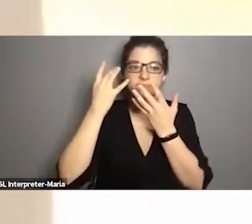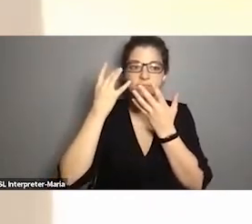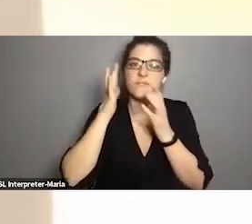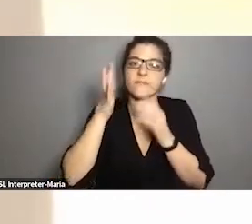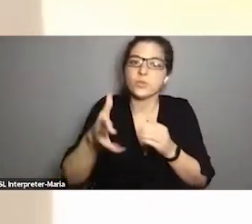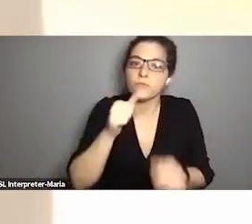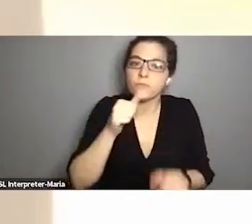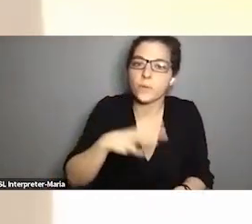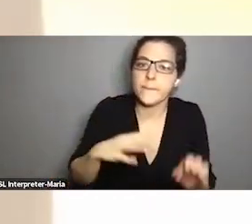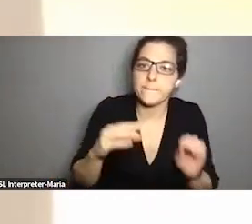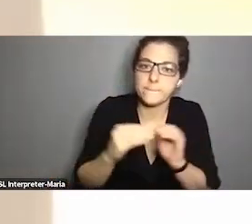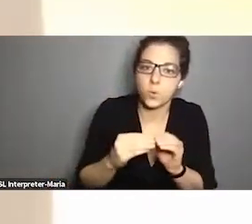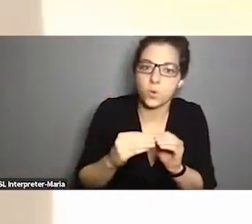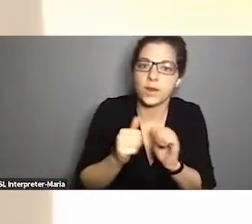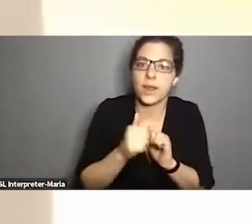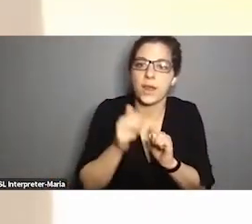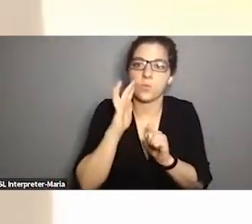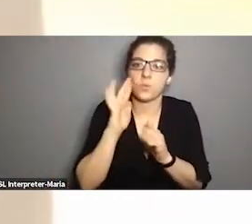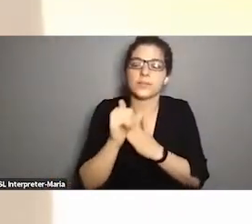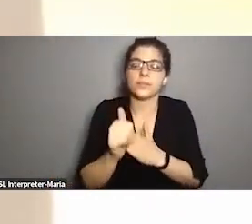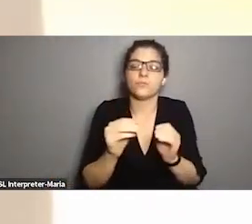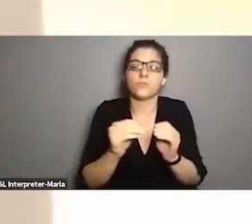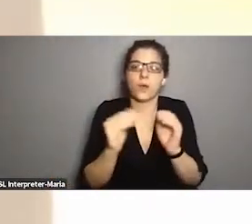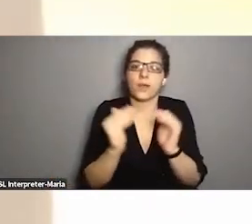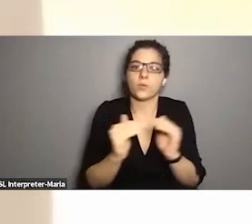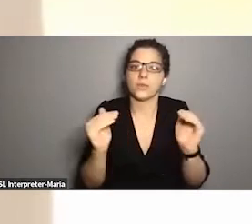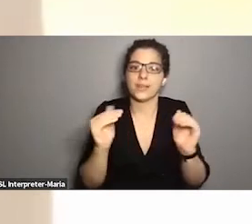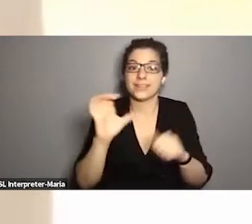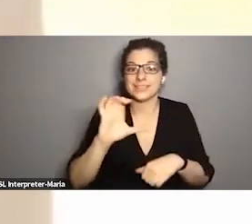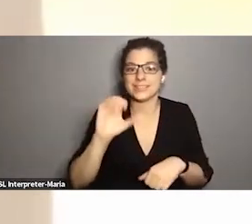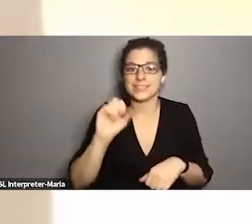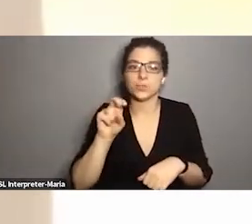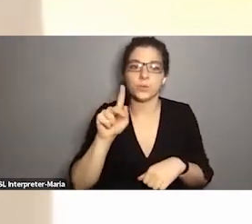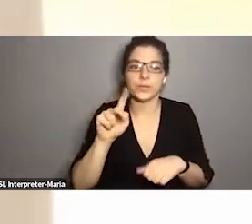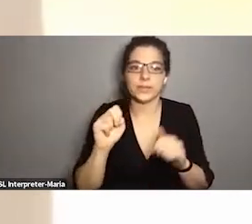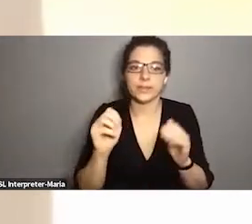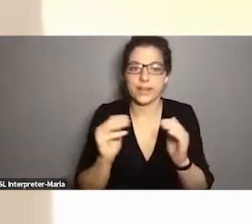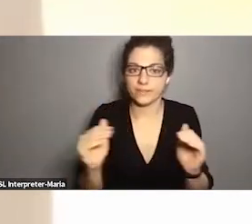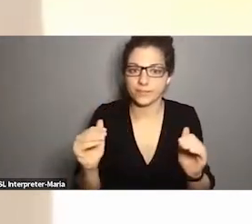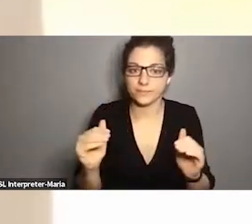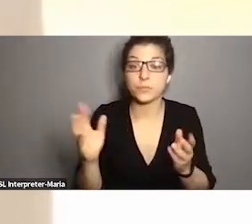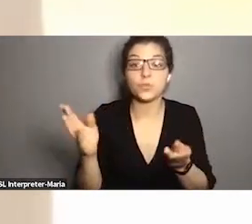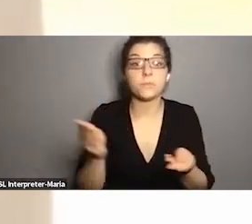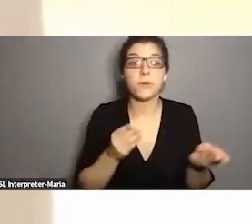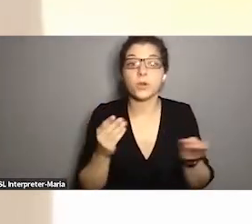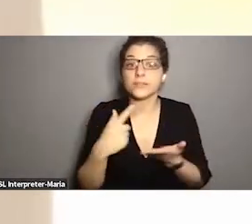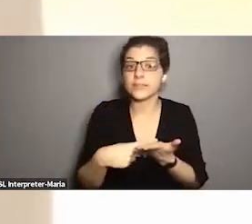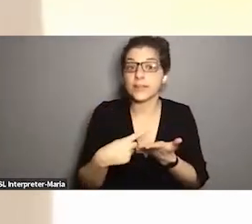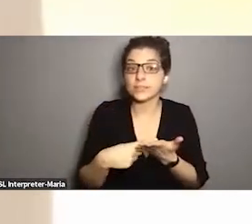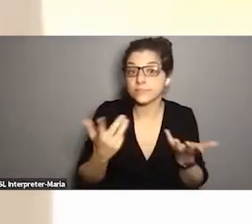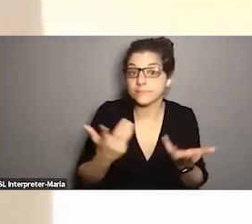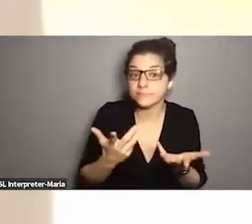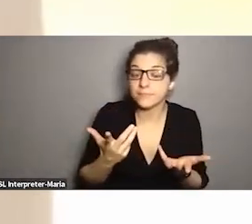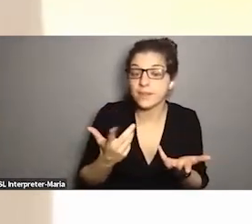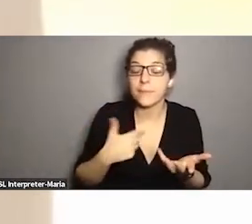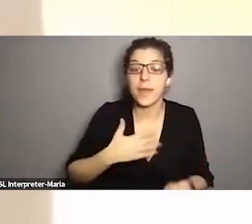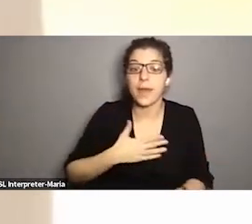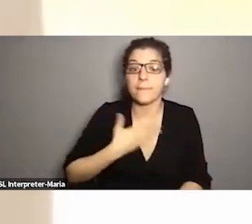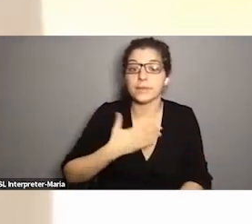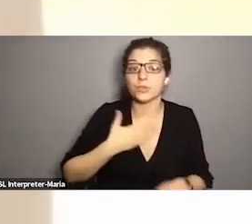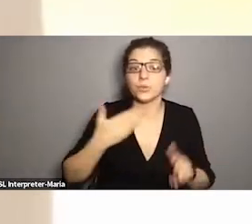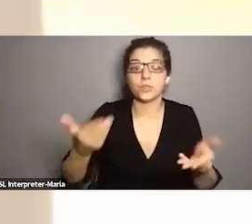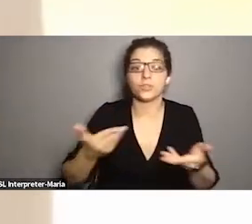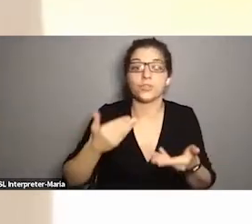how we are going to lead to greater equity at the C-suite level. To moderate this discussion, I'm really pleased to introduce